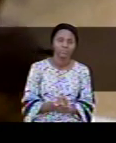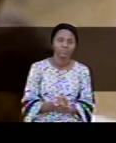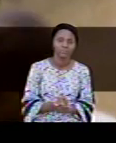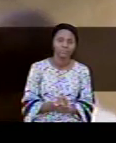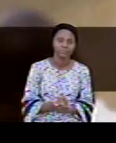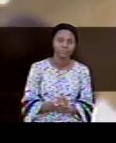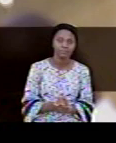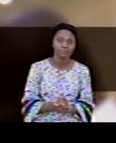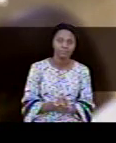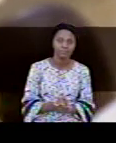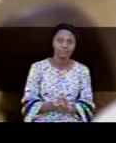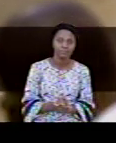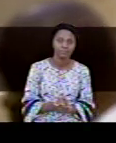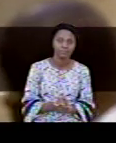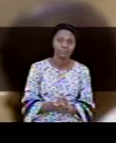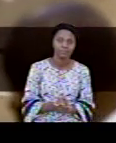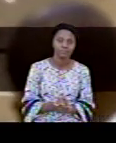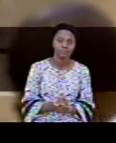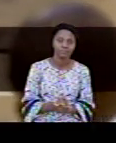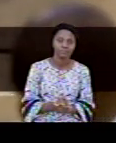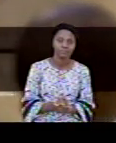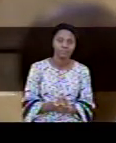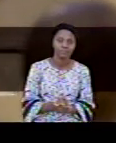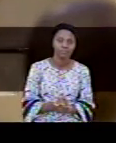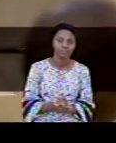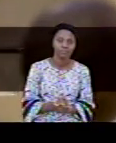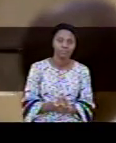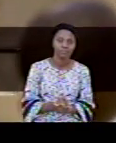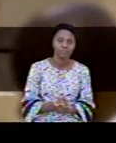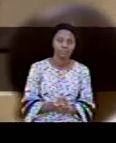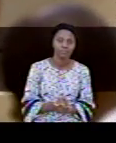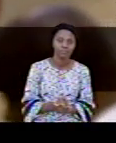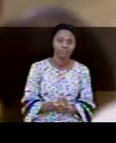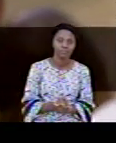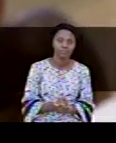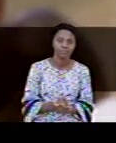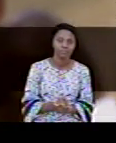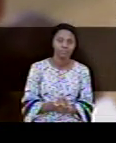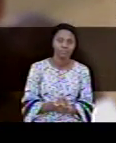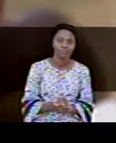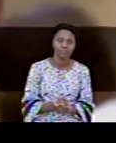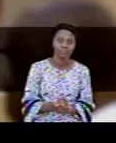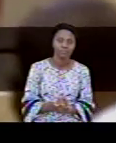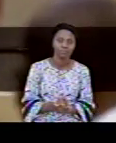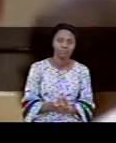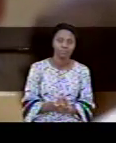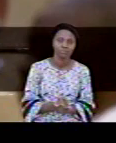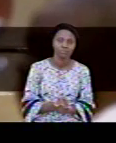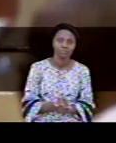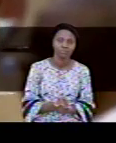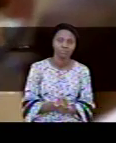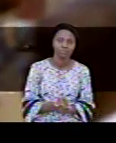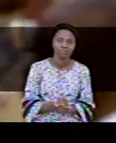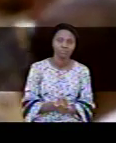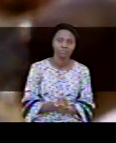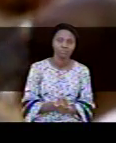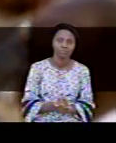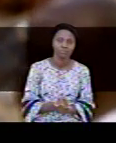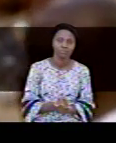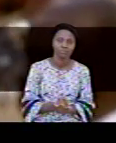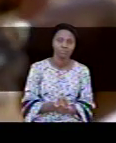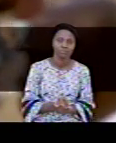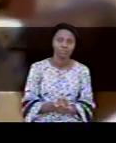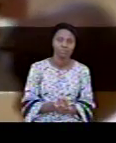be. Redeemed, redeemed, redeemed by the blood of the Lamb. Redeemed,